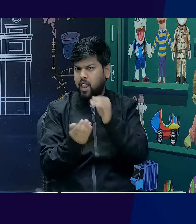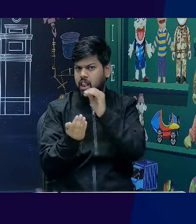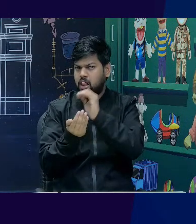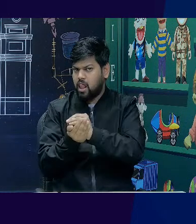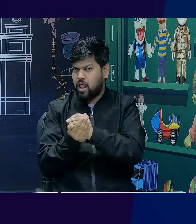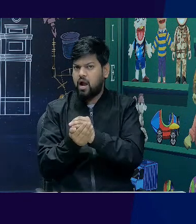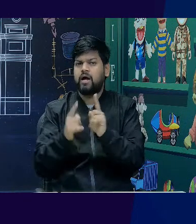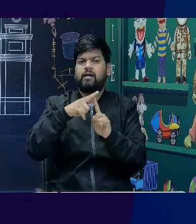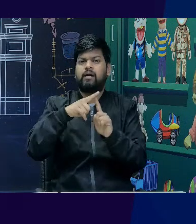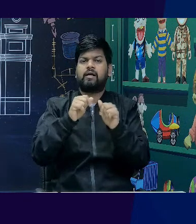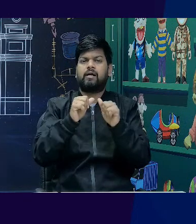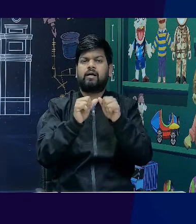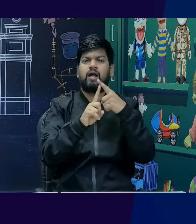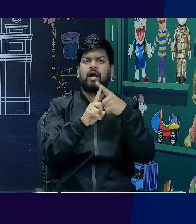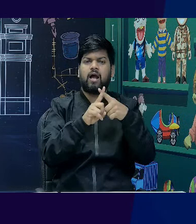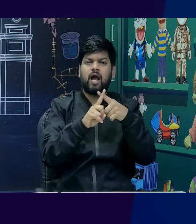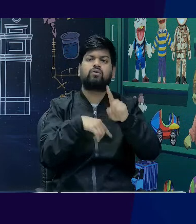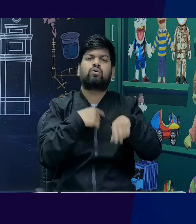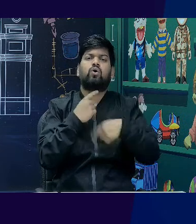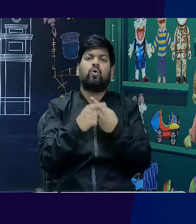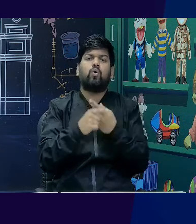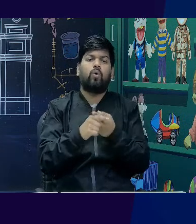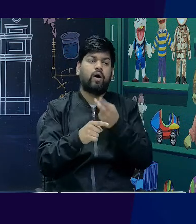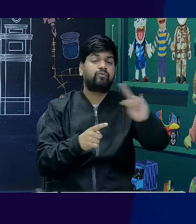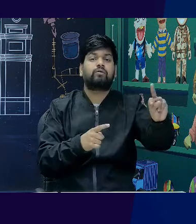these terms as we progress in the lesson.